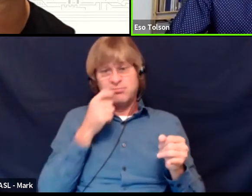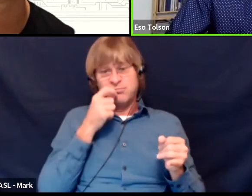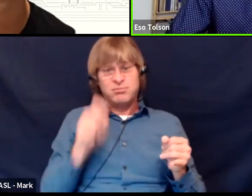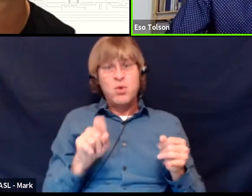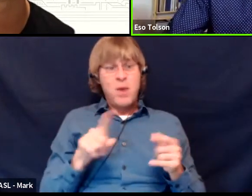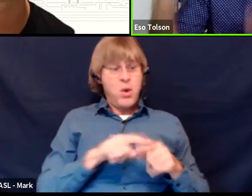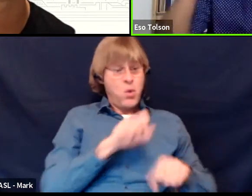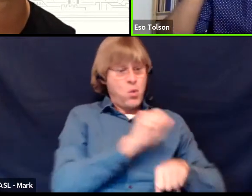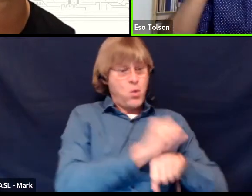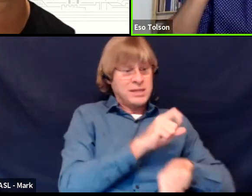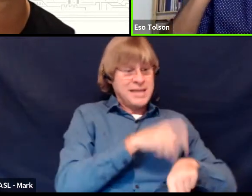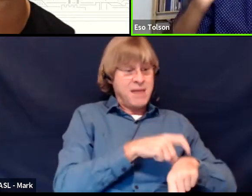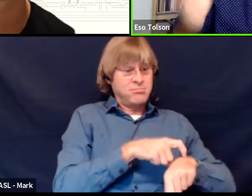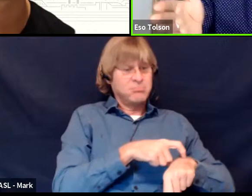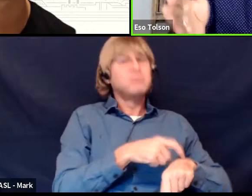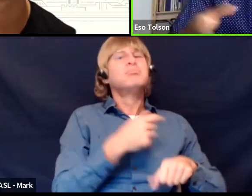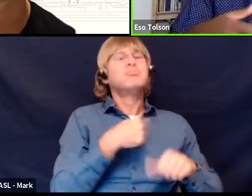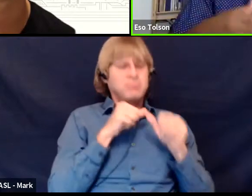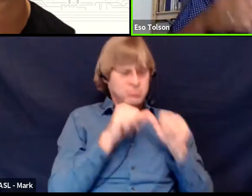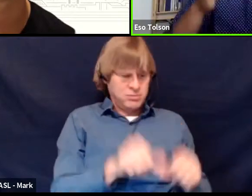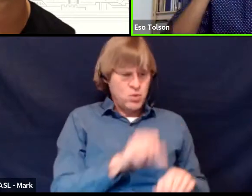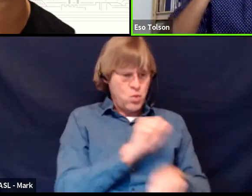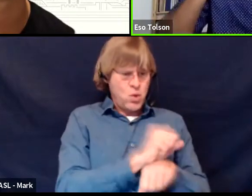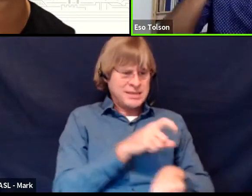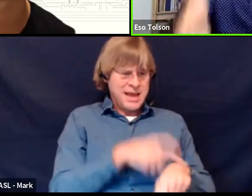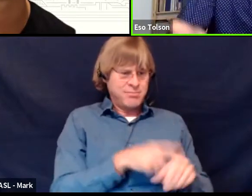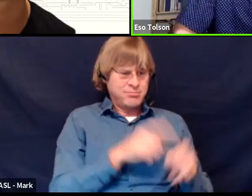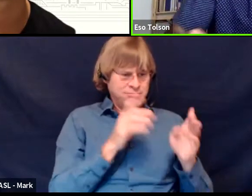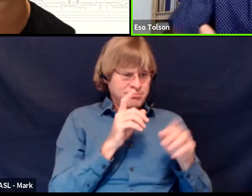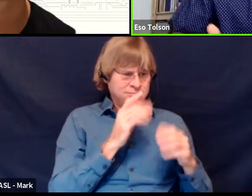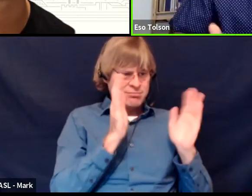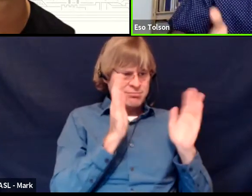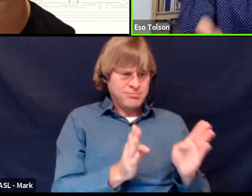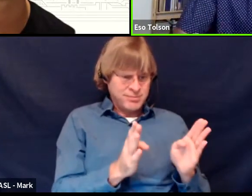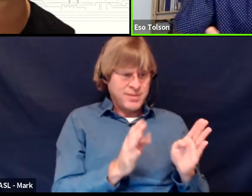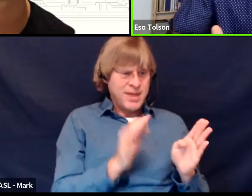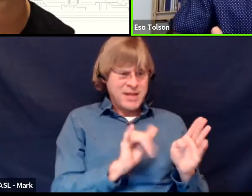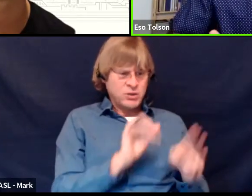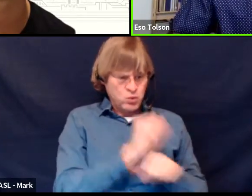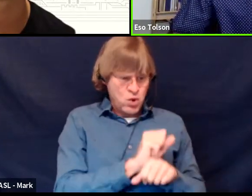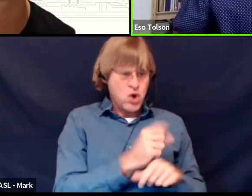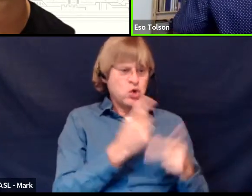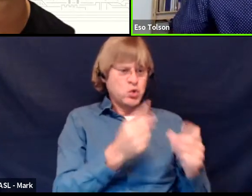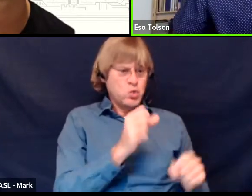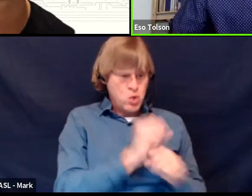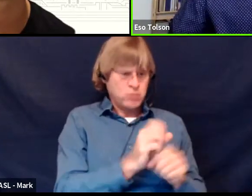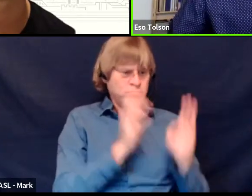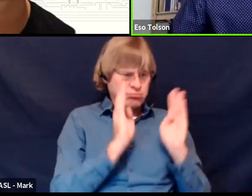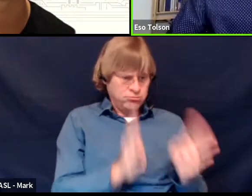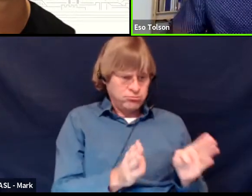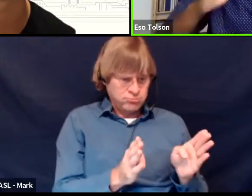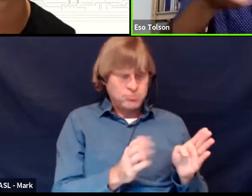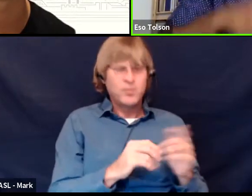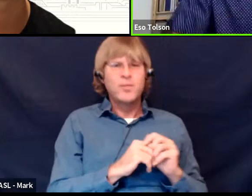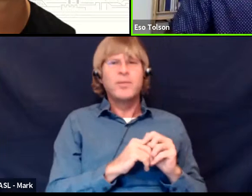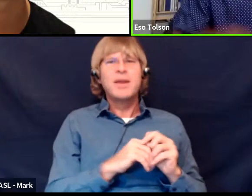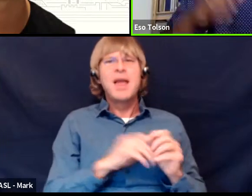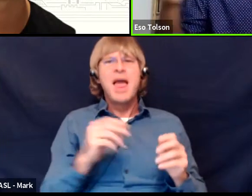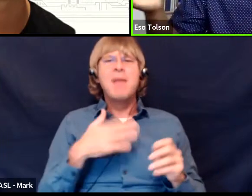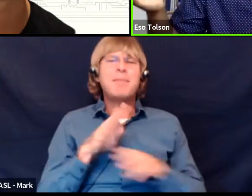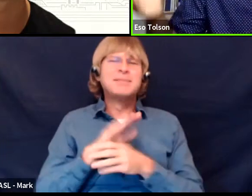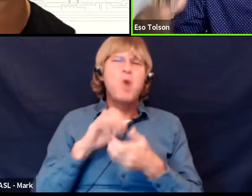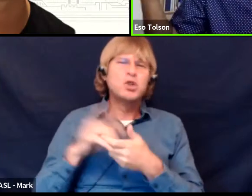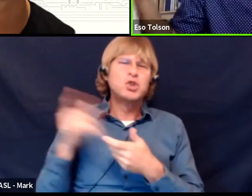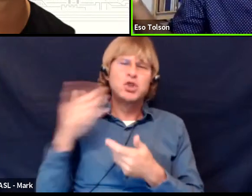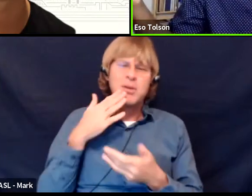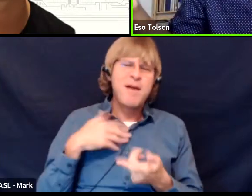work time, I had to stick to that work time. So this is work. This is where we do work. And my business partner is a good